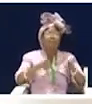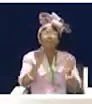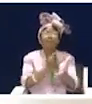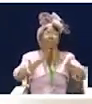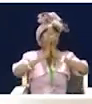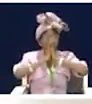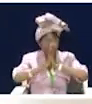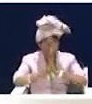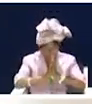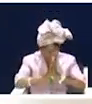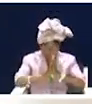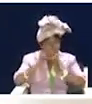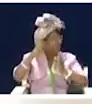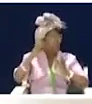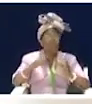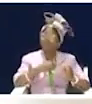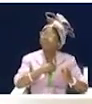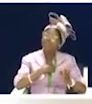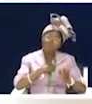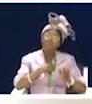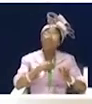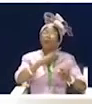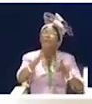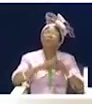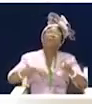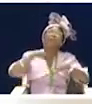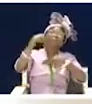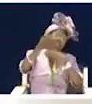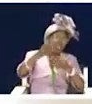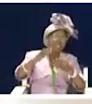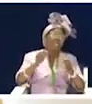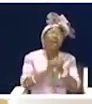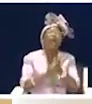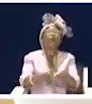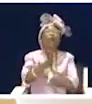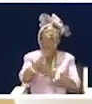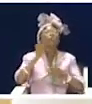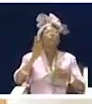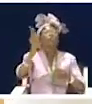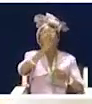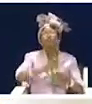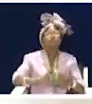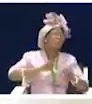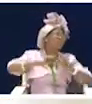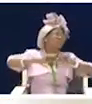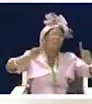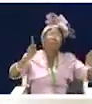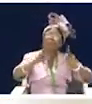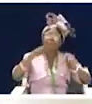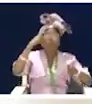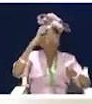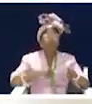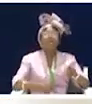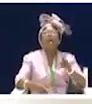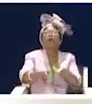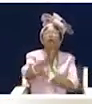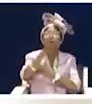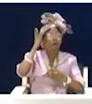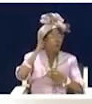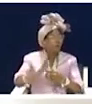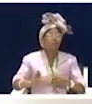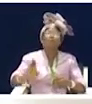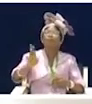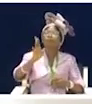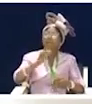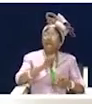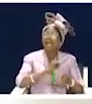and all my provincial pastor that God used, everyone that God used for prayer, that the Lord relates me.